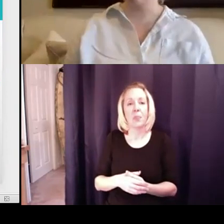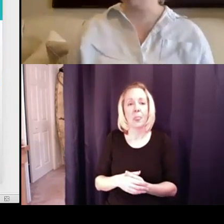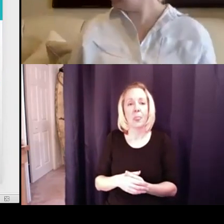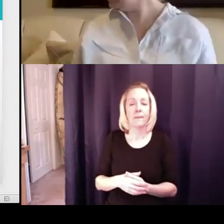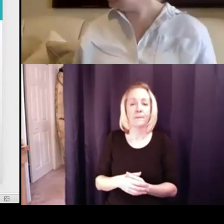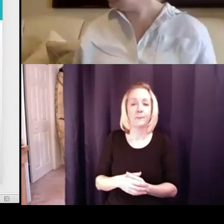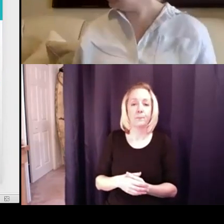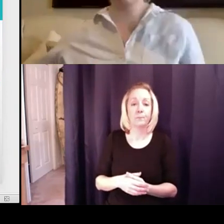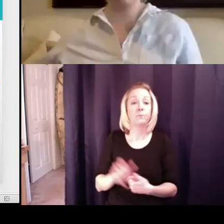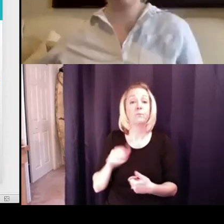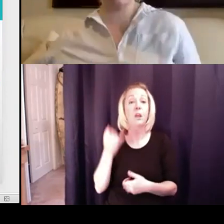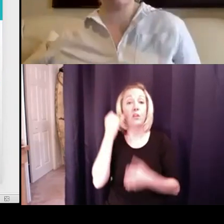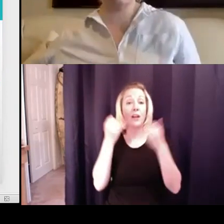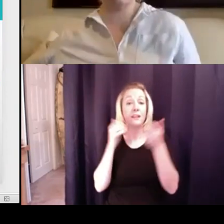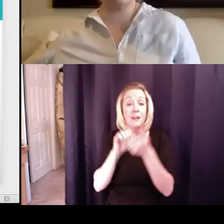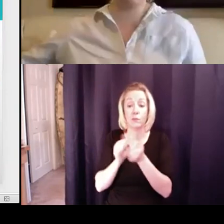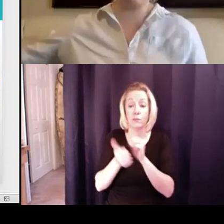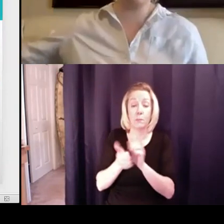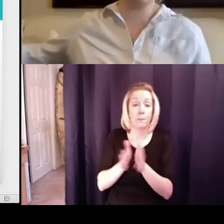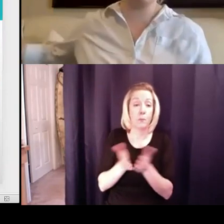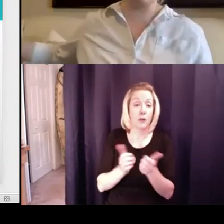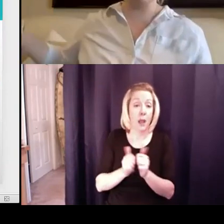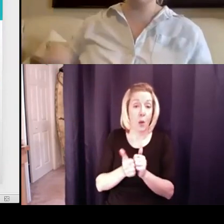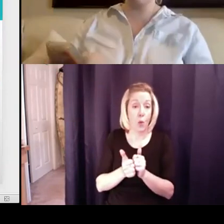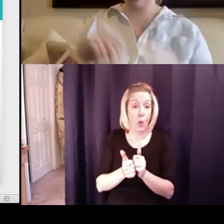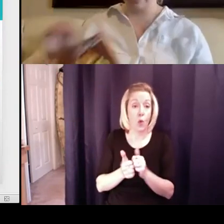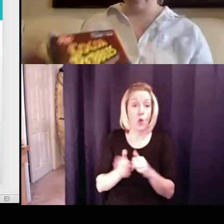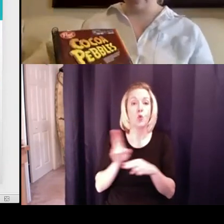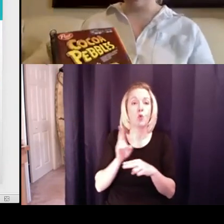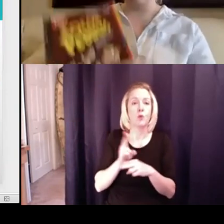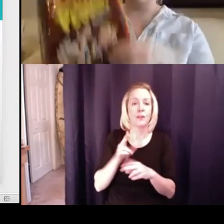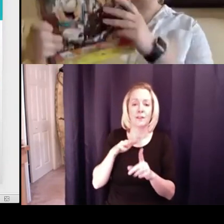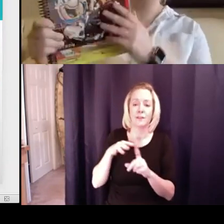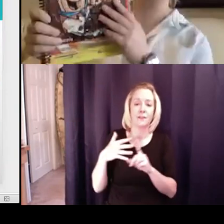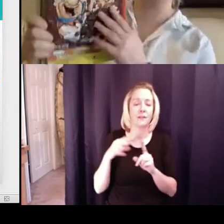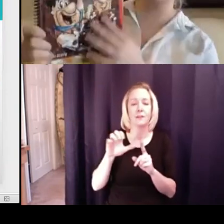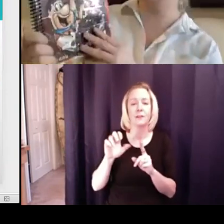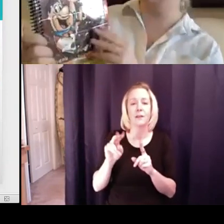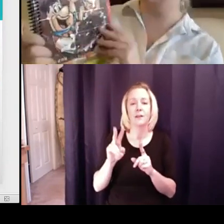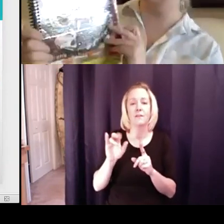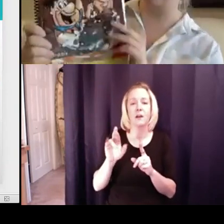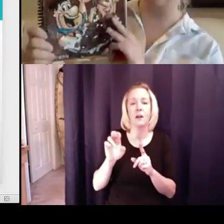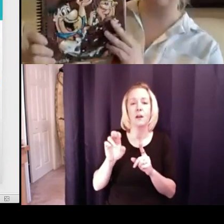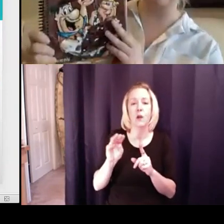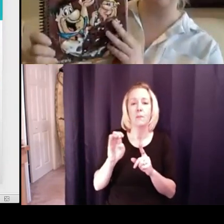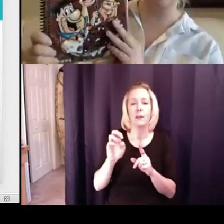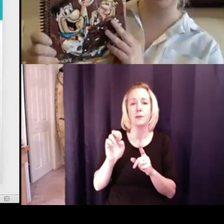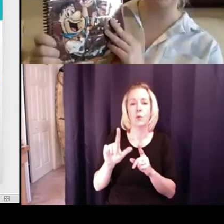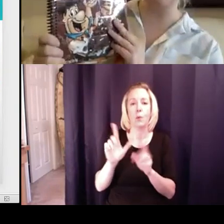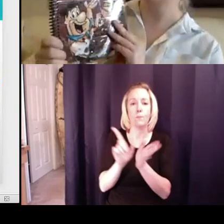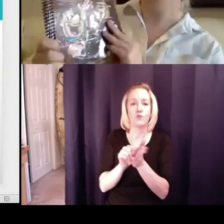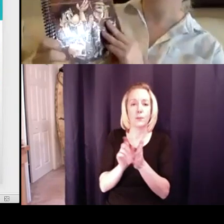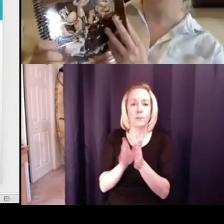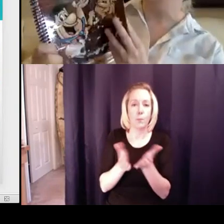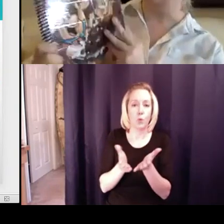Some other ideas are using environmental print books. So I had one, I love